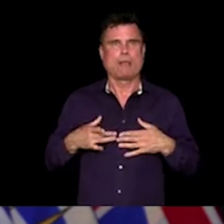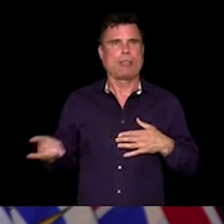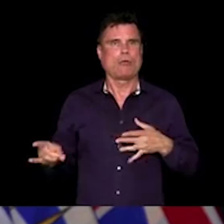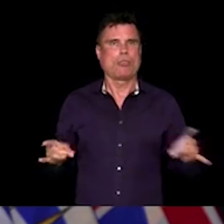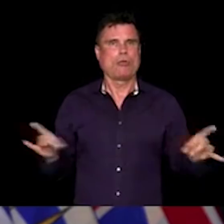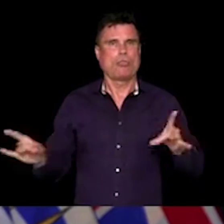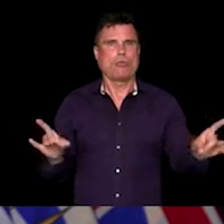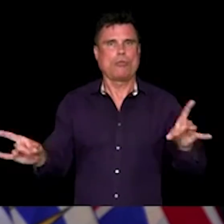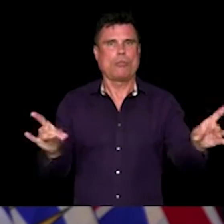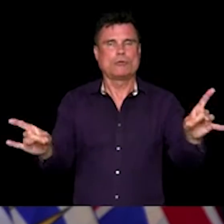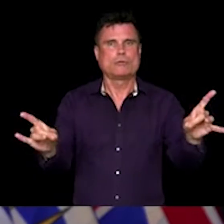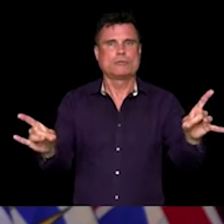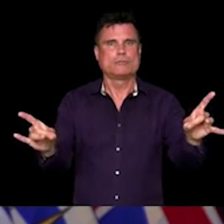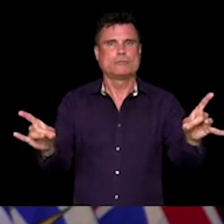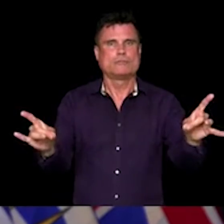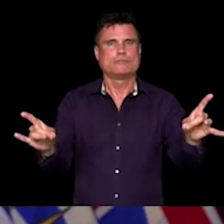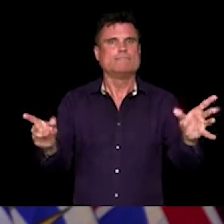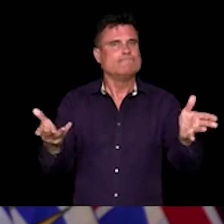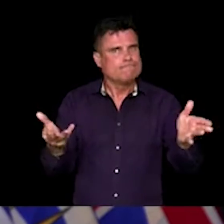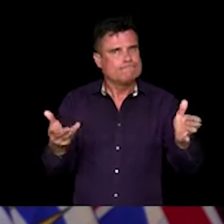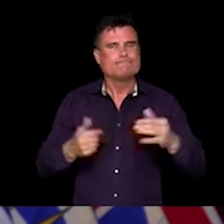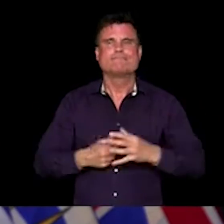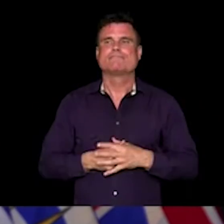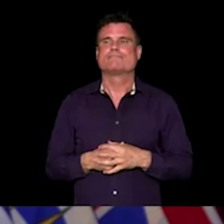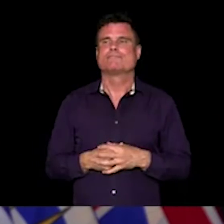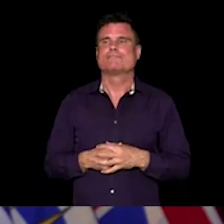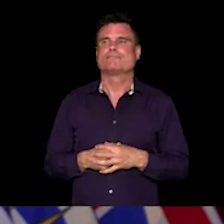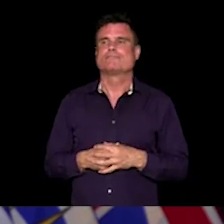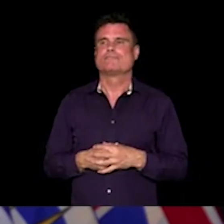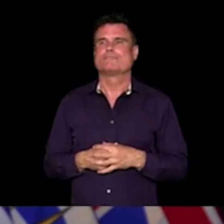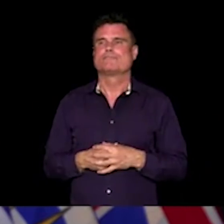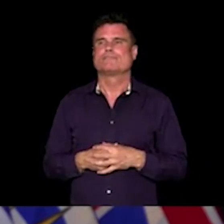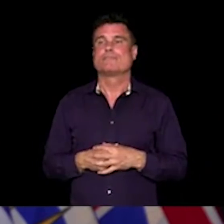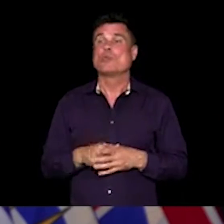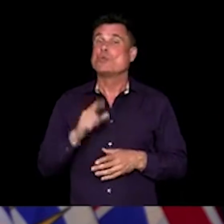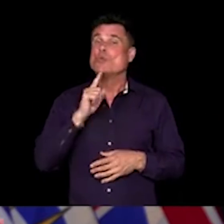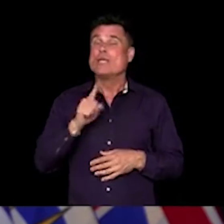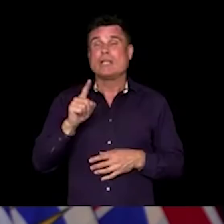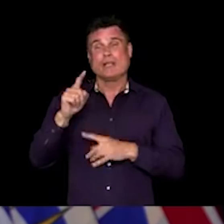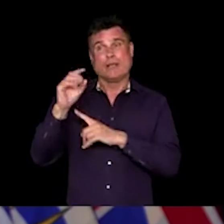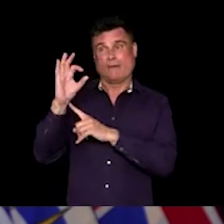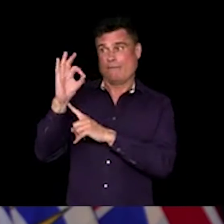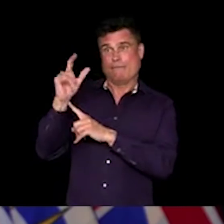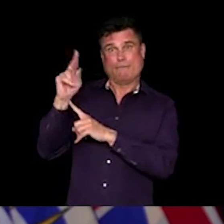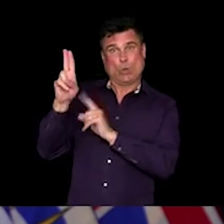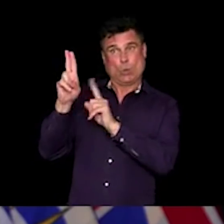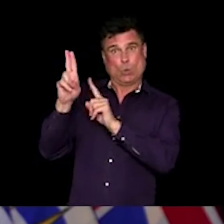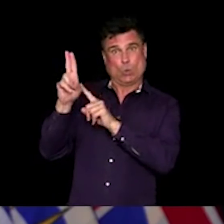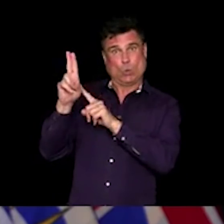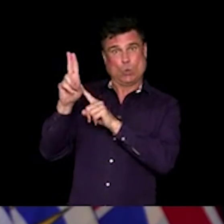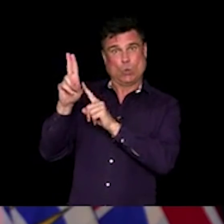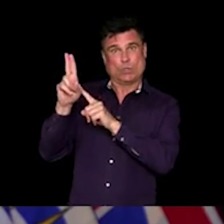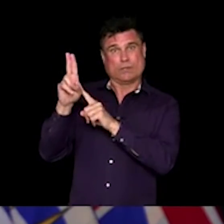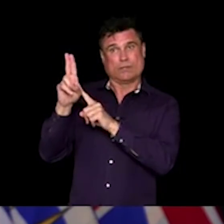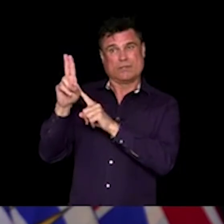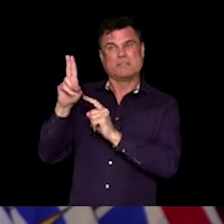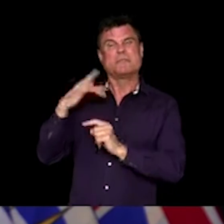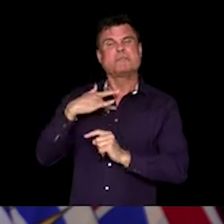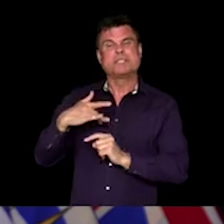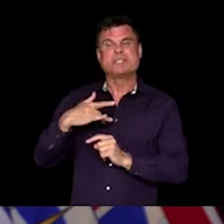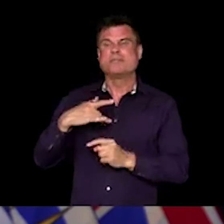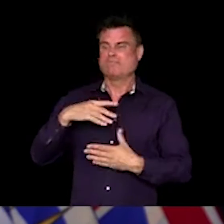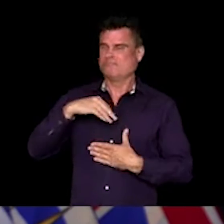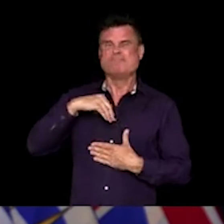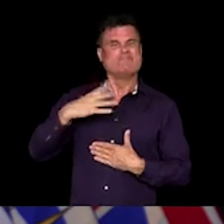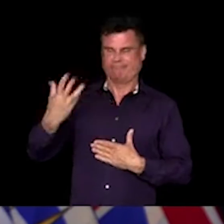short incubation period. So people get sick and they pass it on to each other, and they can be sick within 2 to 3 days. So